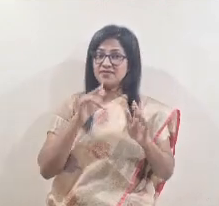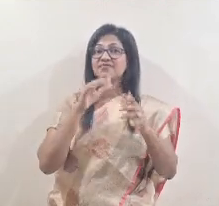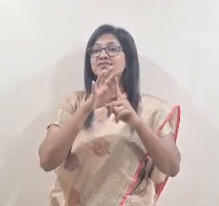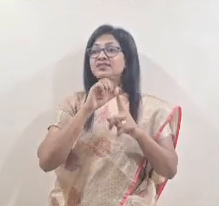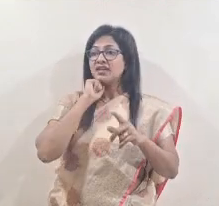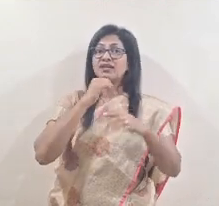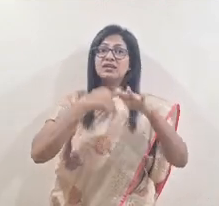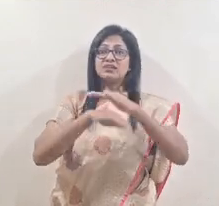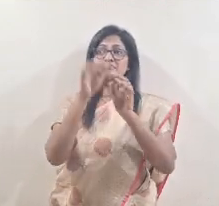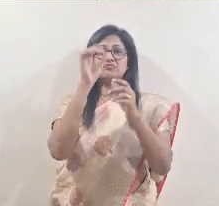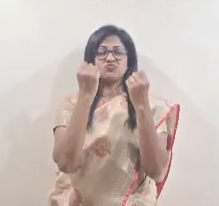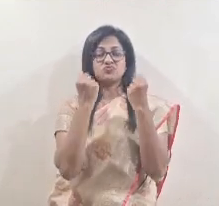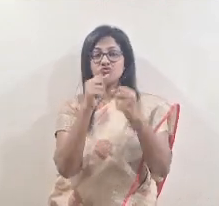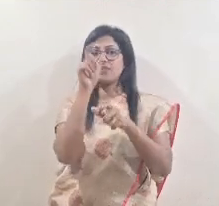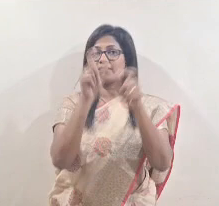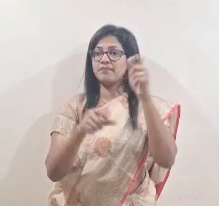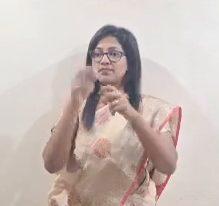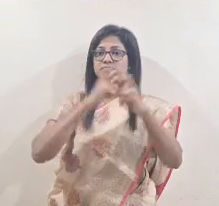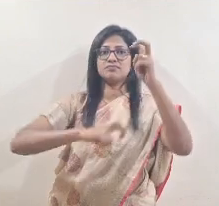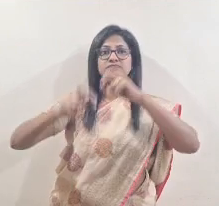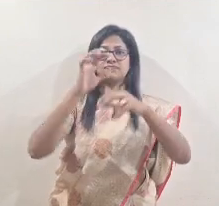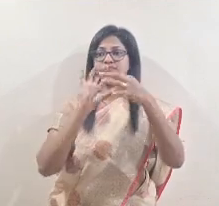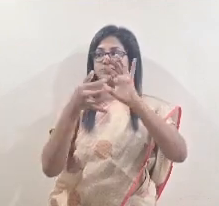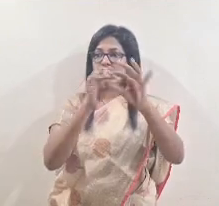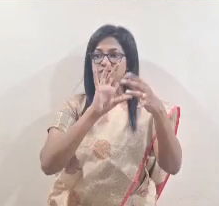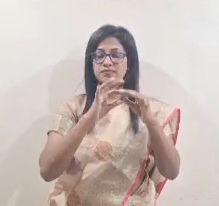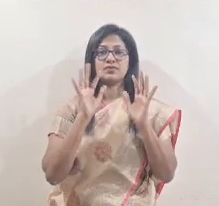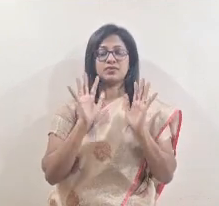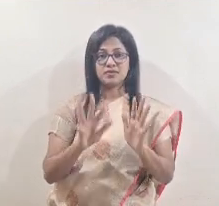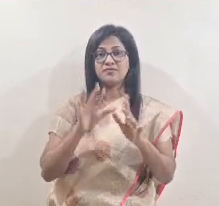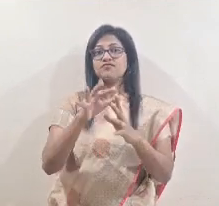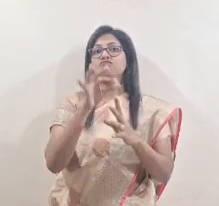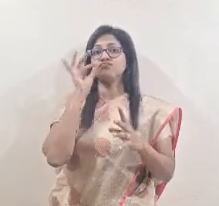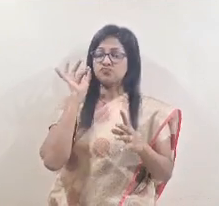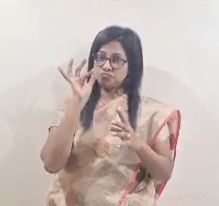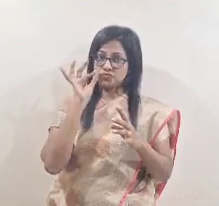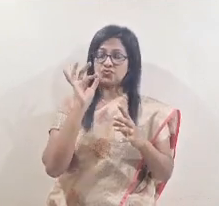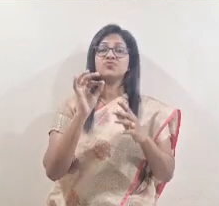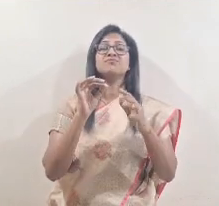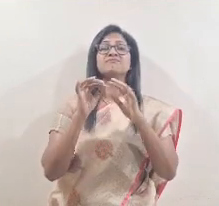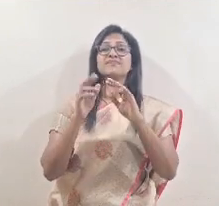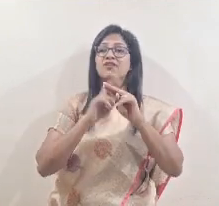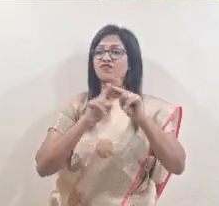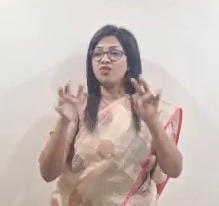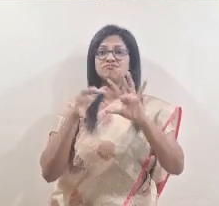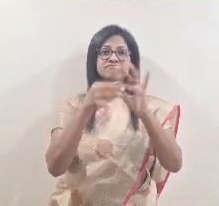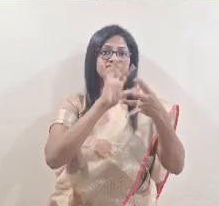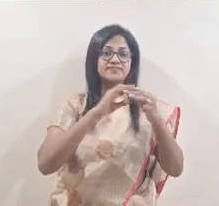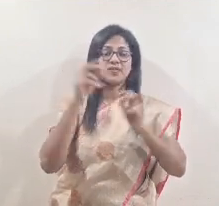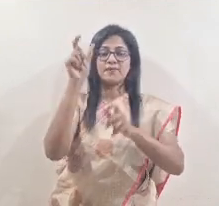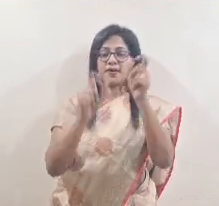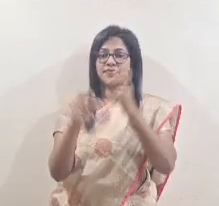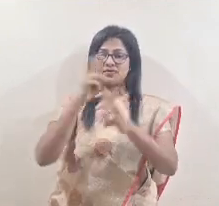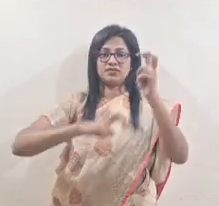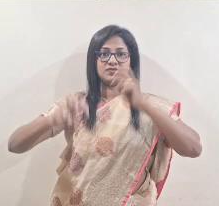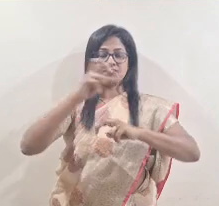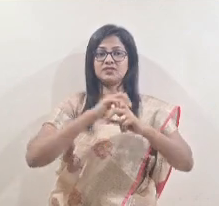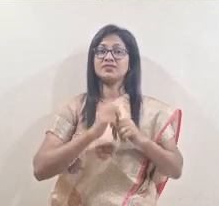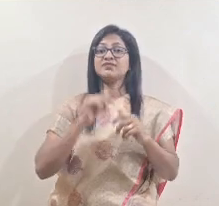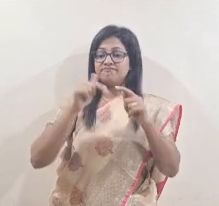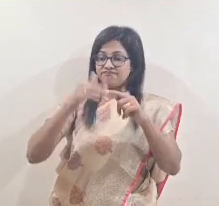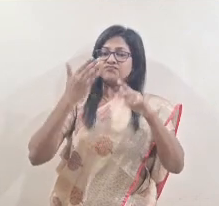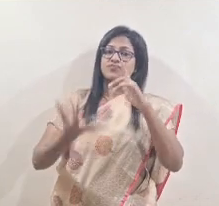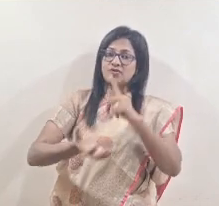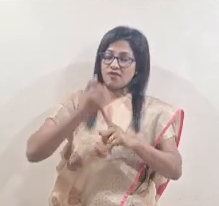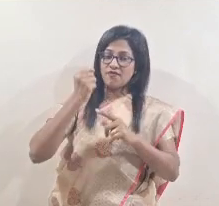a strong public transportation network, and that's why the chosen markets are well connected with the public transportation. And also